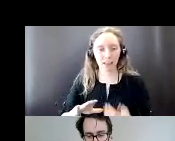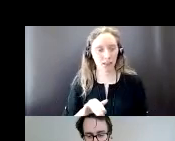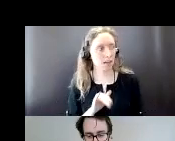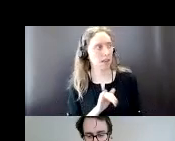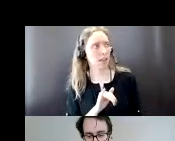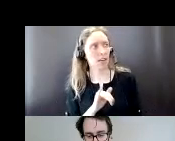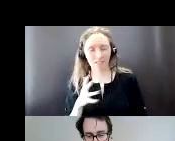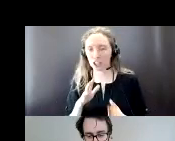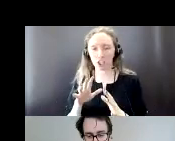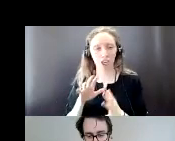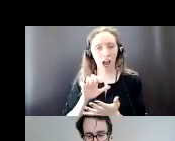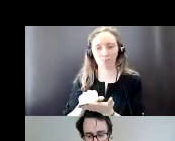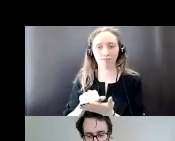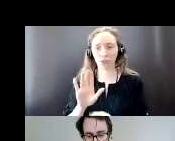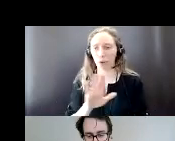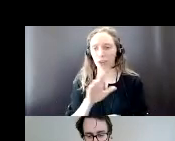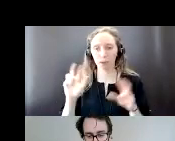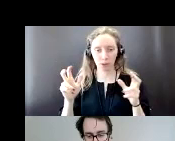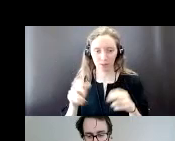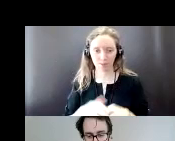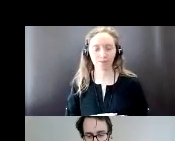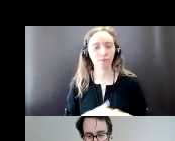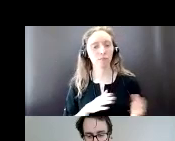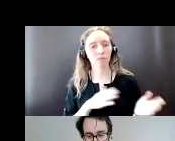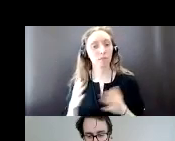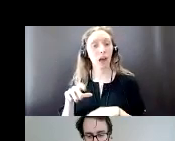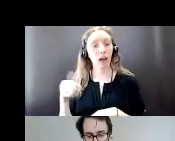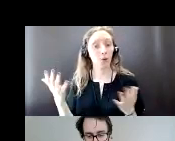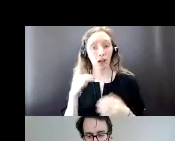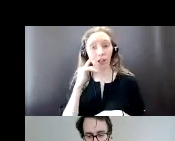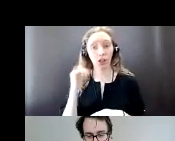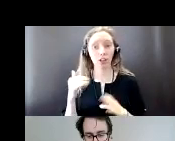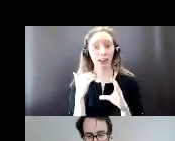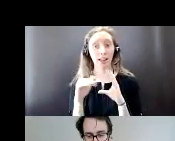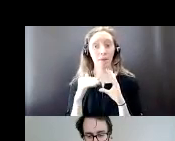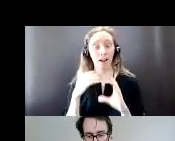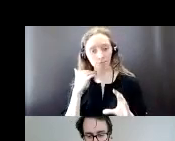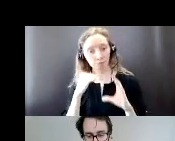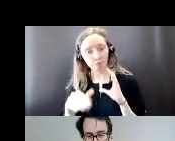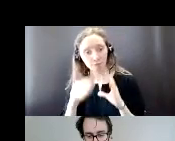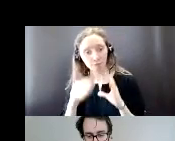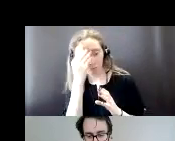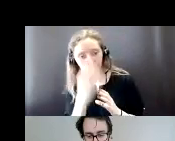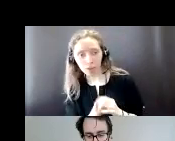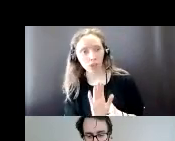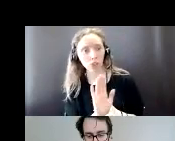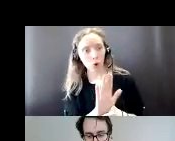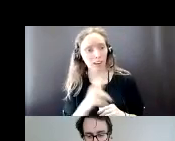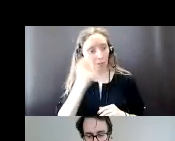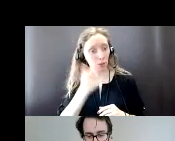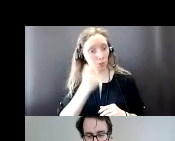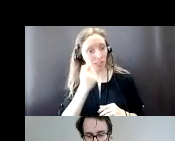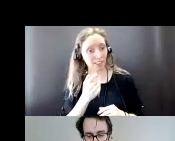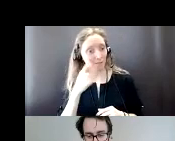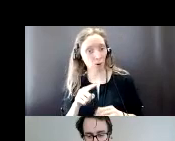out now saying that your your subscription is going to be canceled, or that